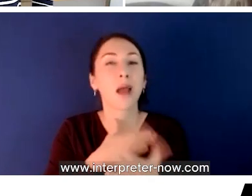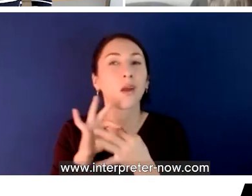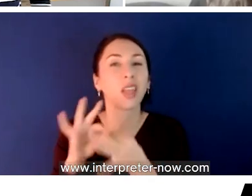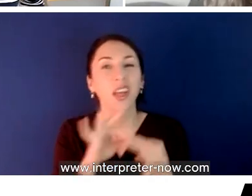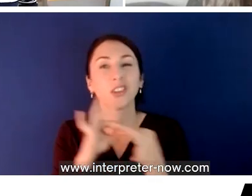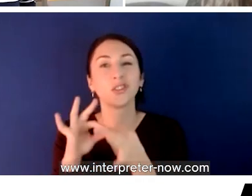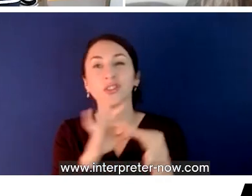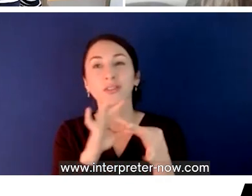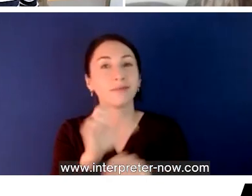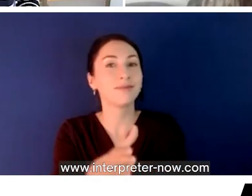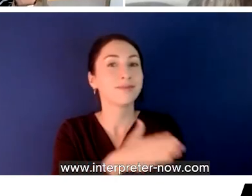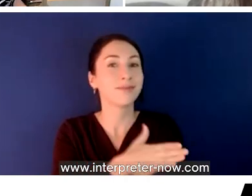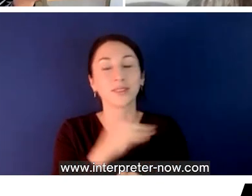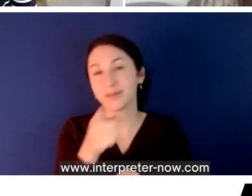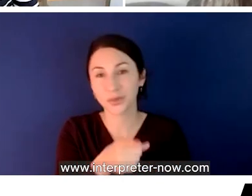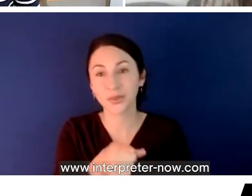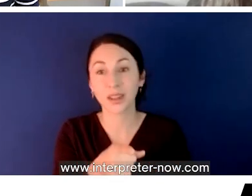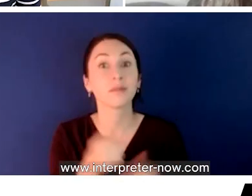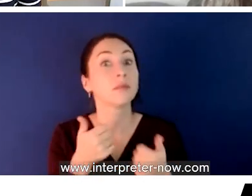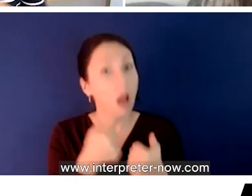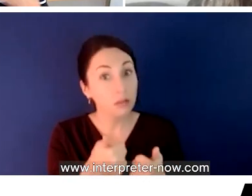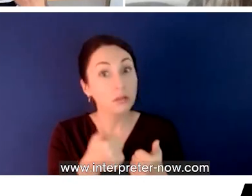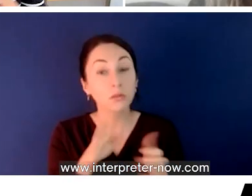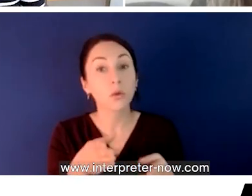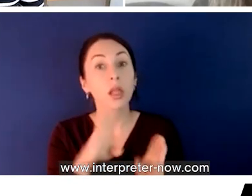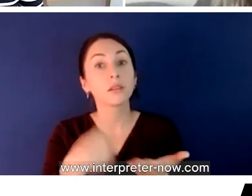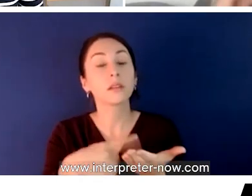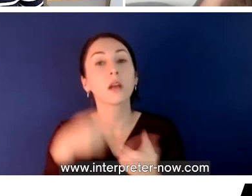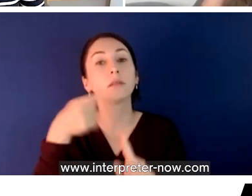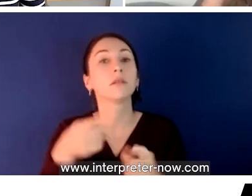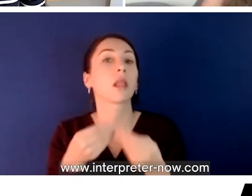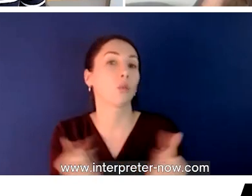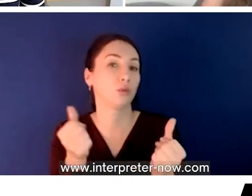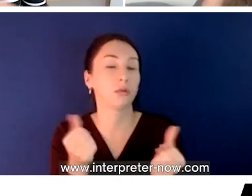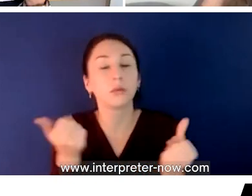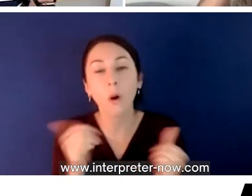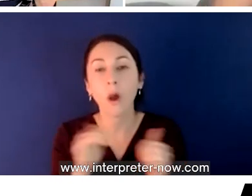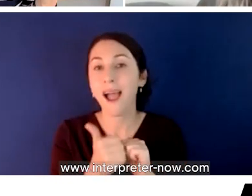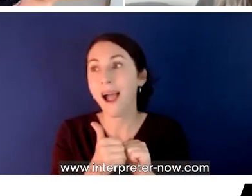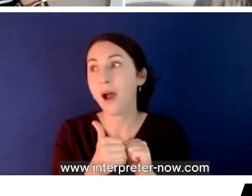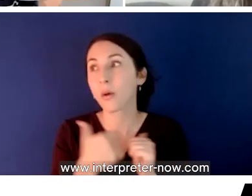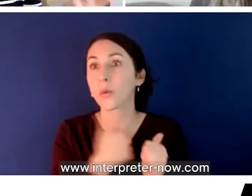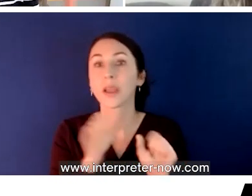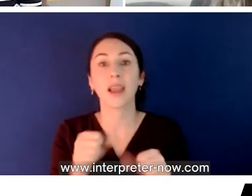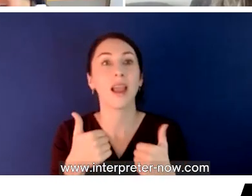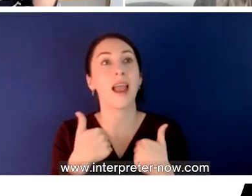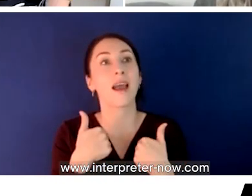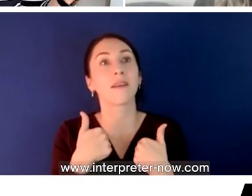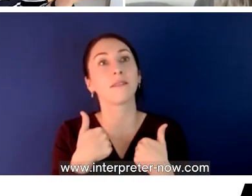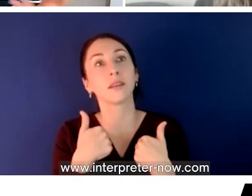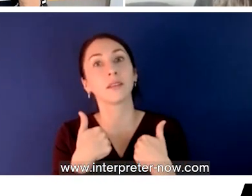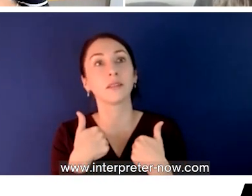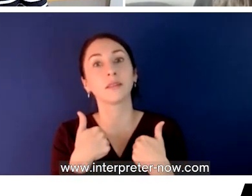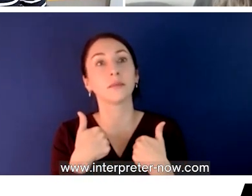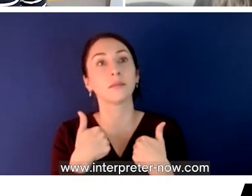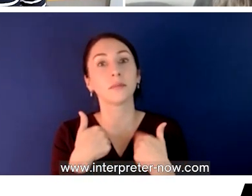point. Awesome. So let's talk about some solutions. How do we do this? What are some ways that we can have constructive or address this